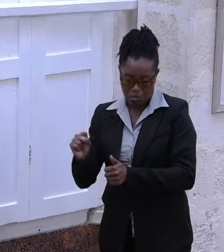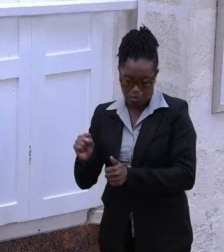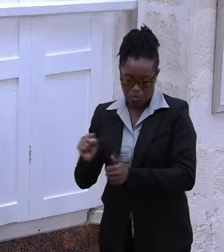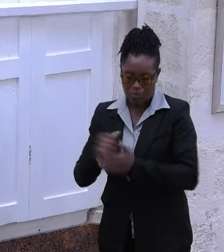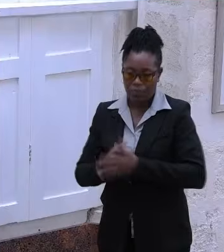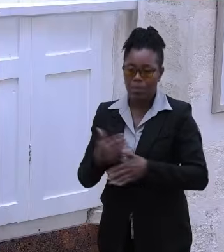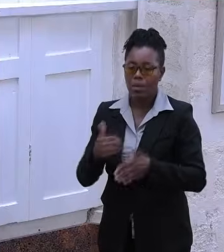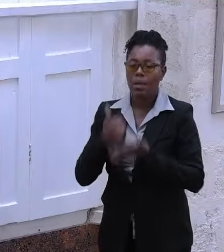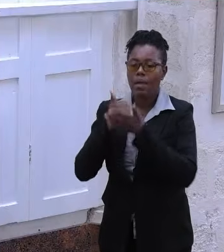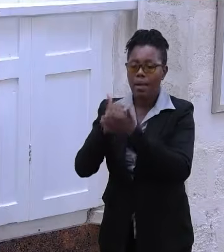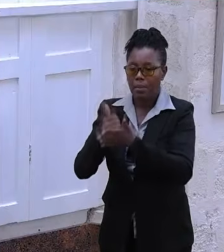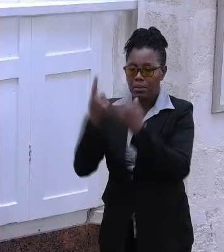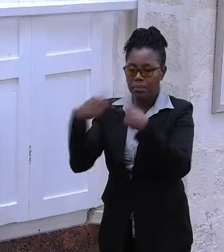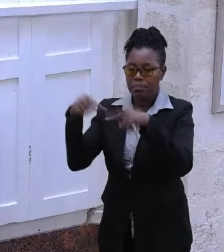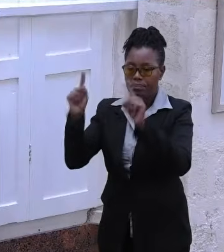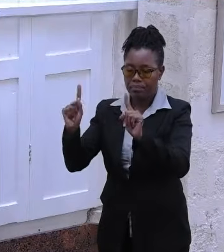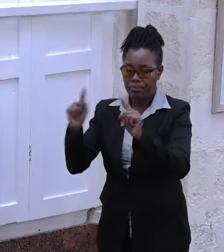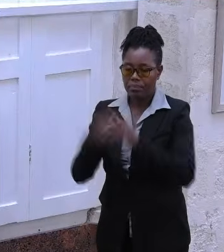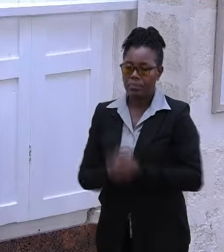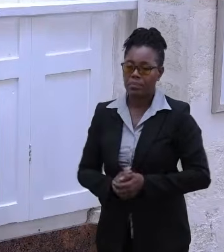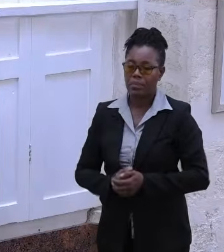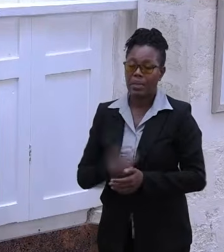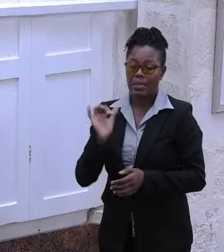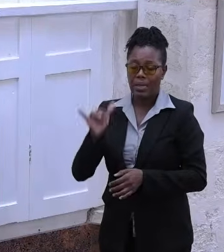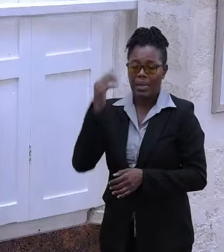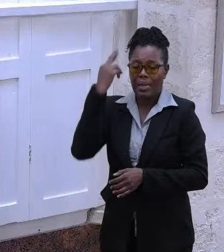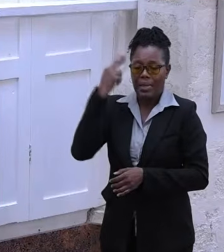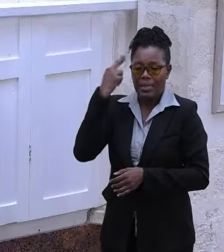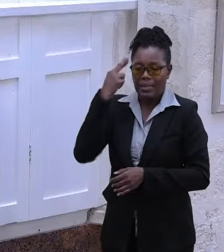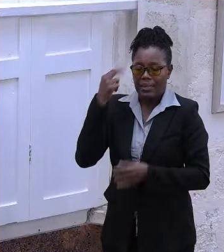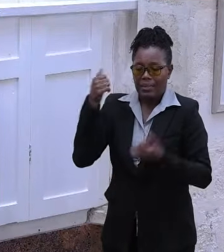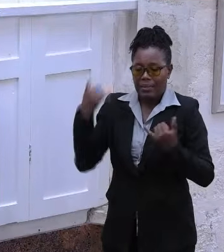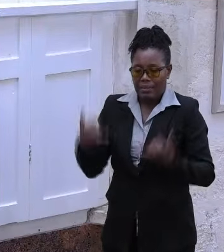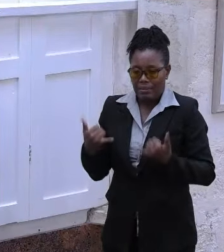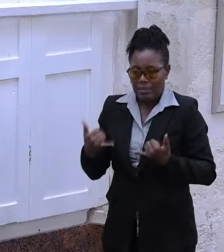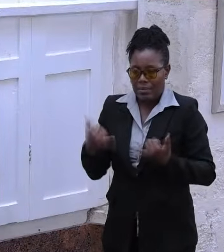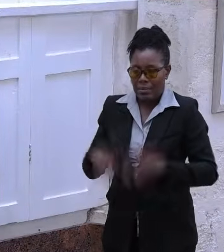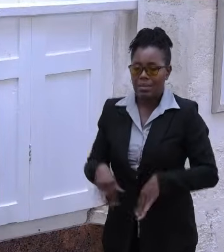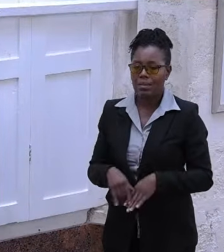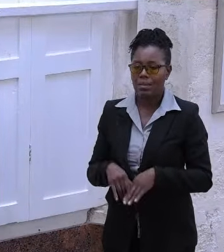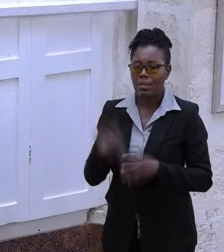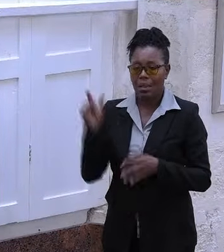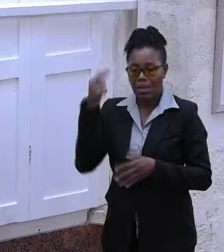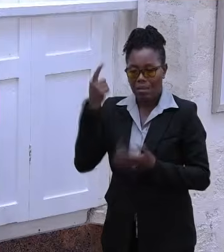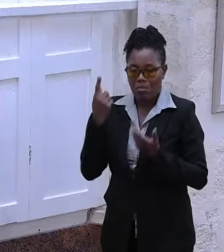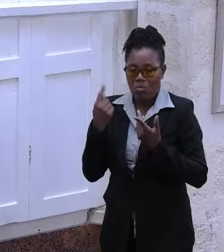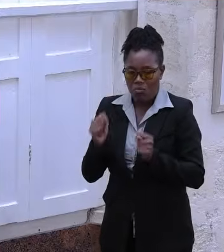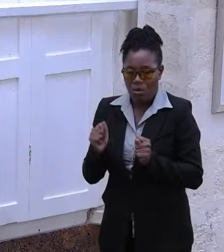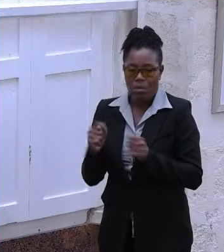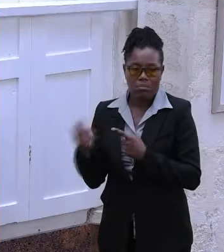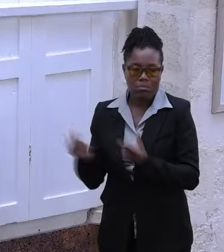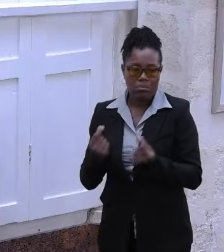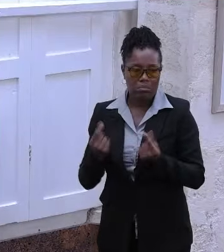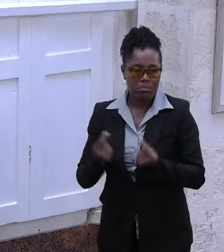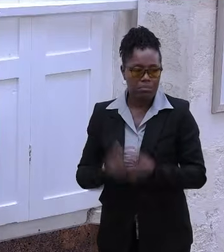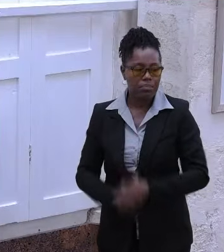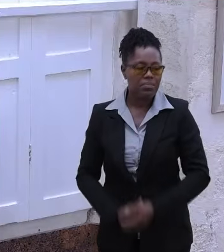go. That is what I think is here in terms of what the government is trying to do, Chairman.